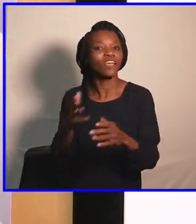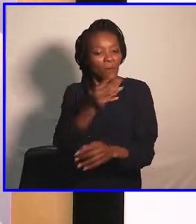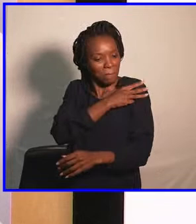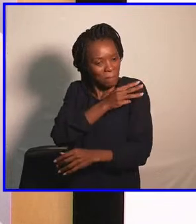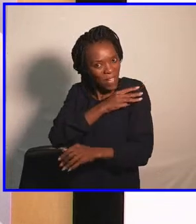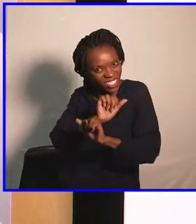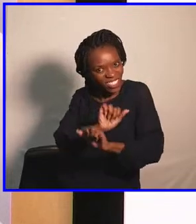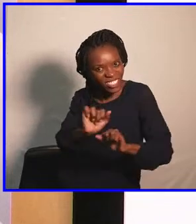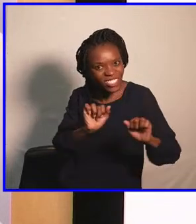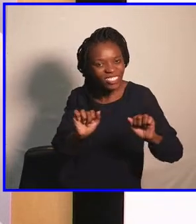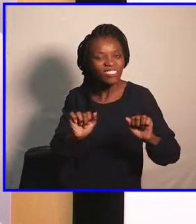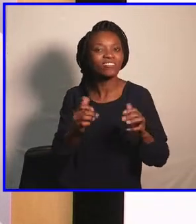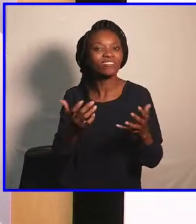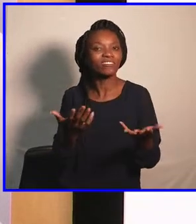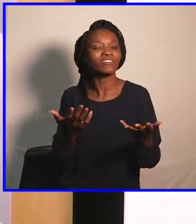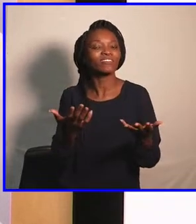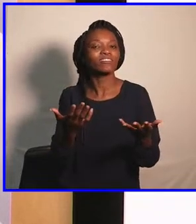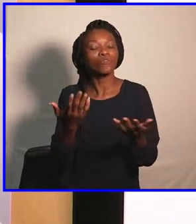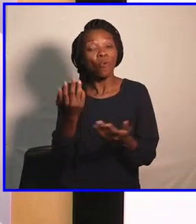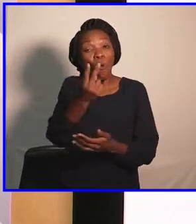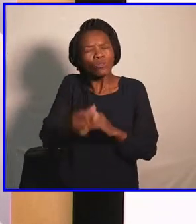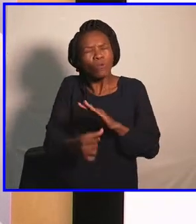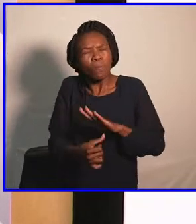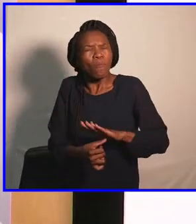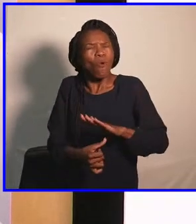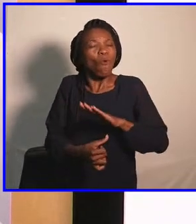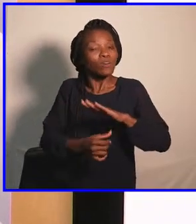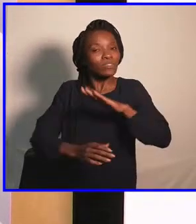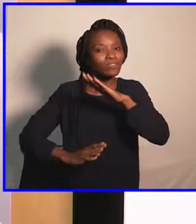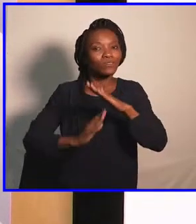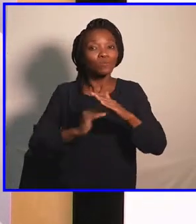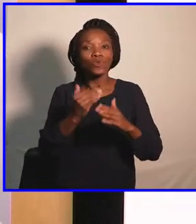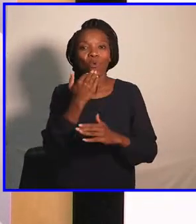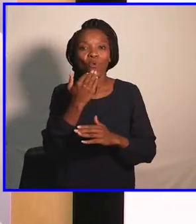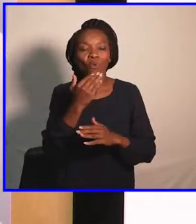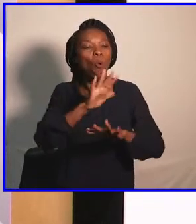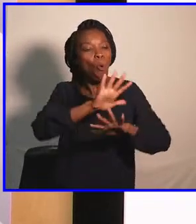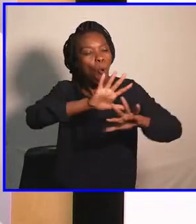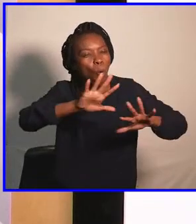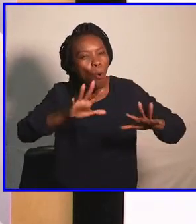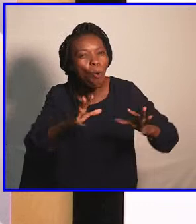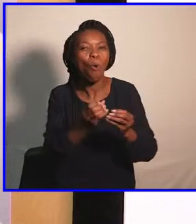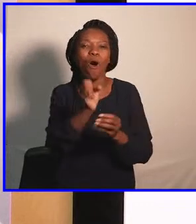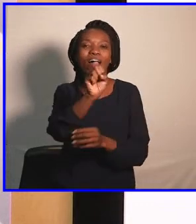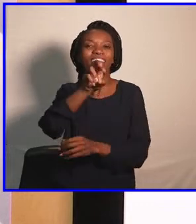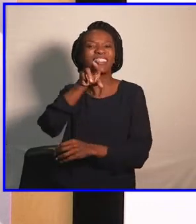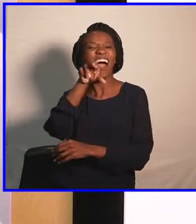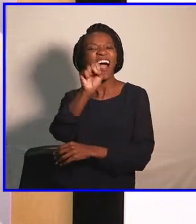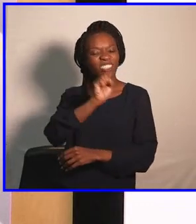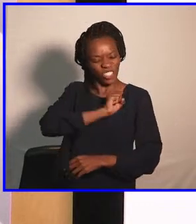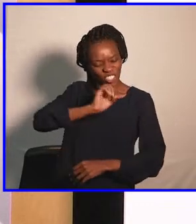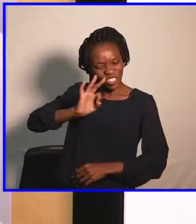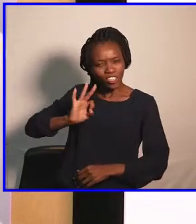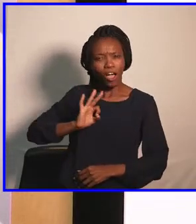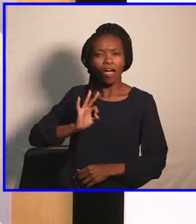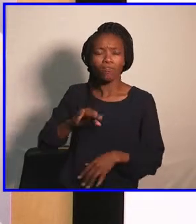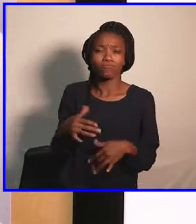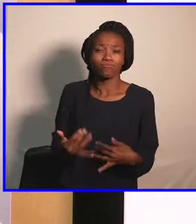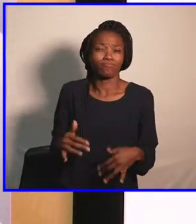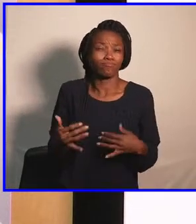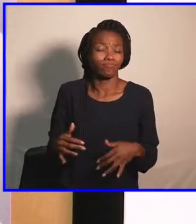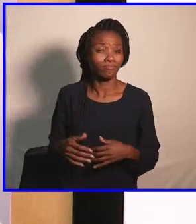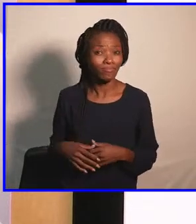management, and more importantly, the entire SARS staff, without